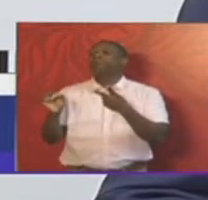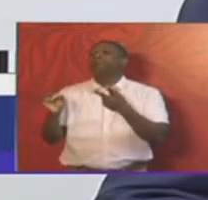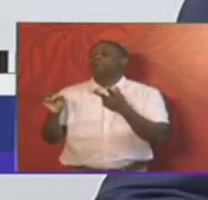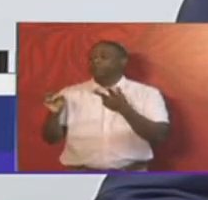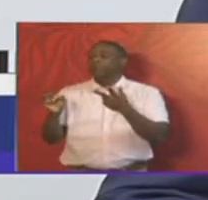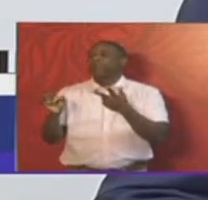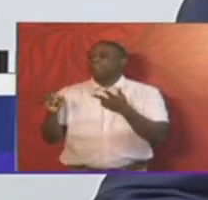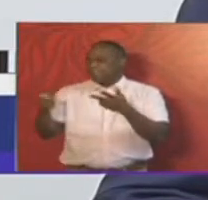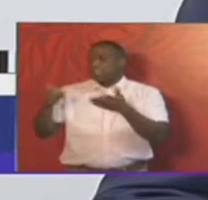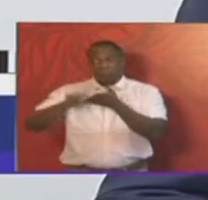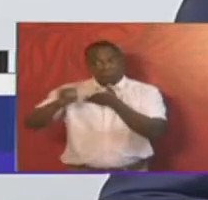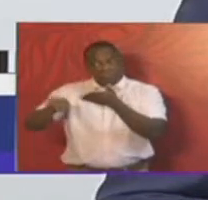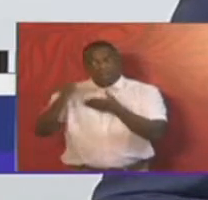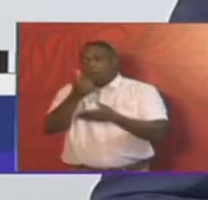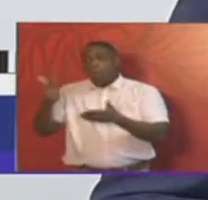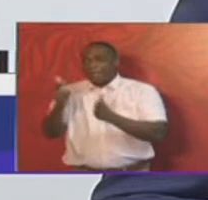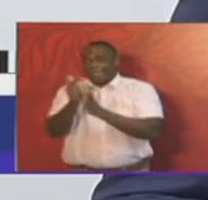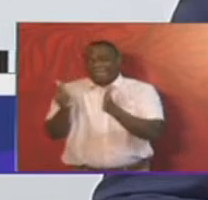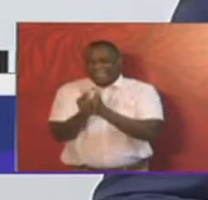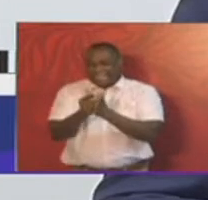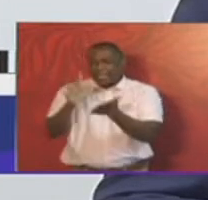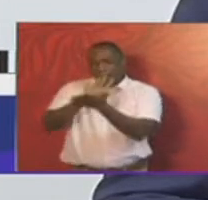all the legal documents,